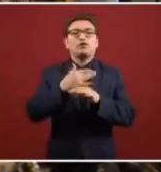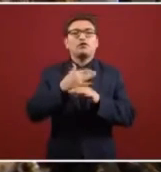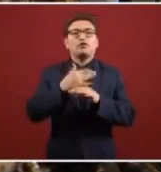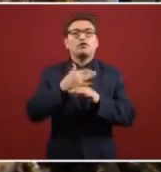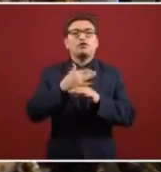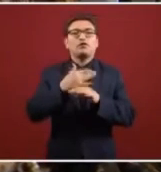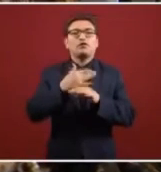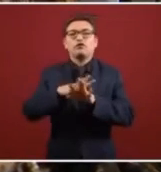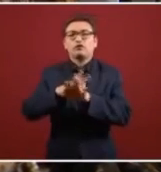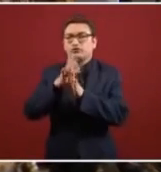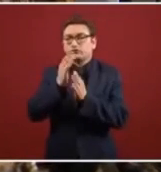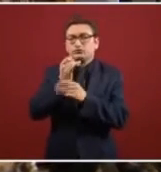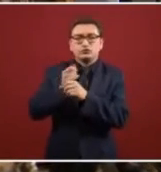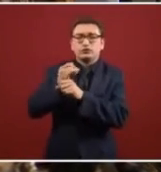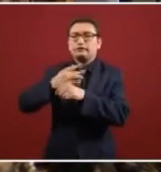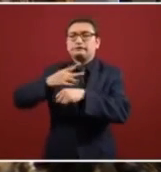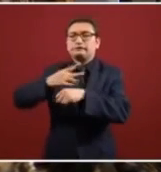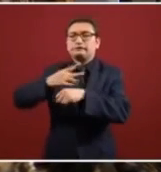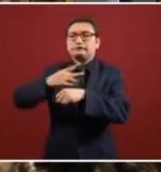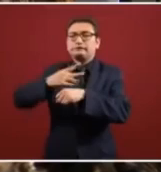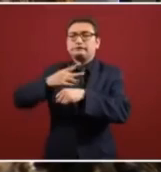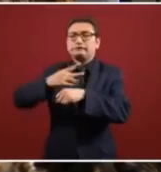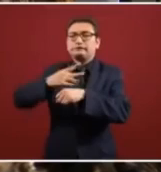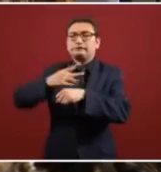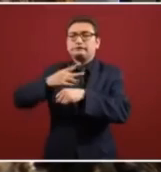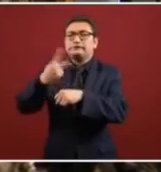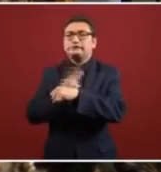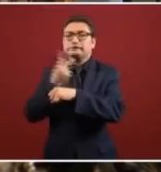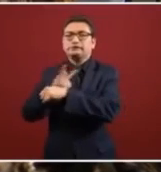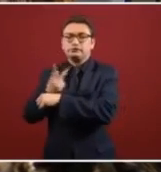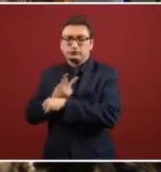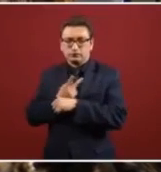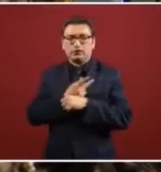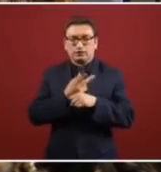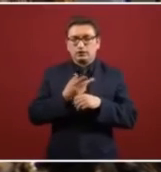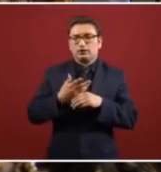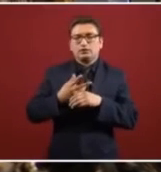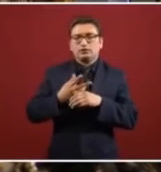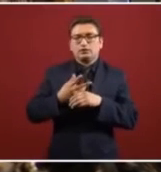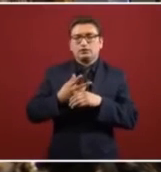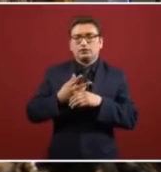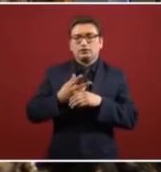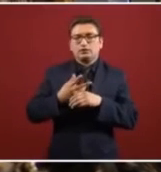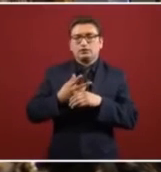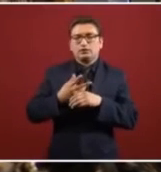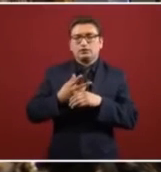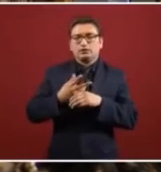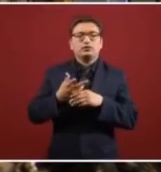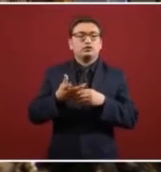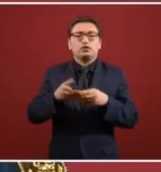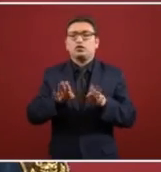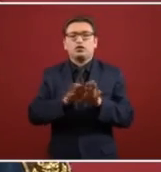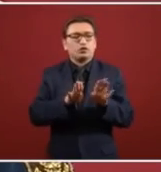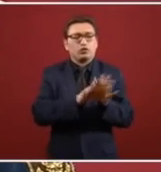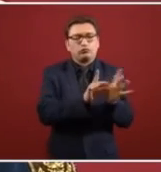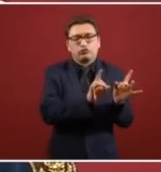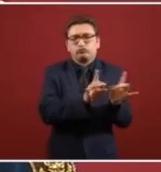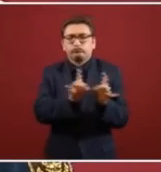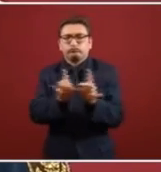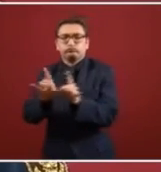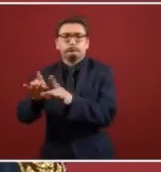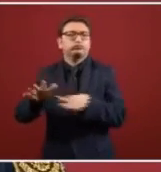the information. Es lo que había pasado. As to what happened. Cómo había estado. How it happened.